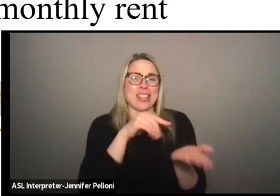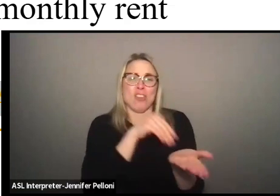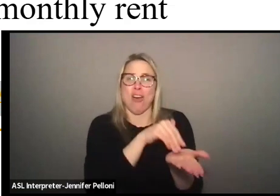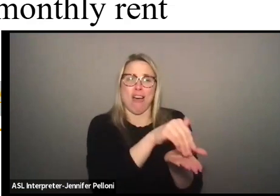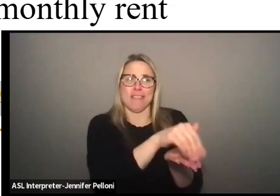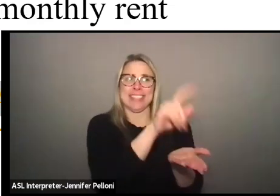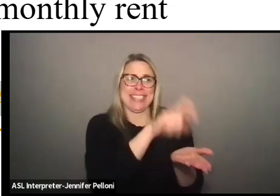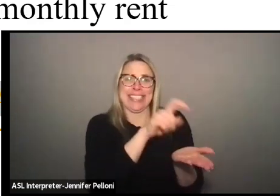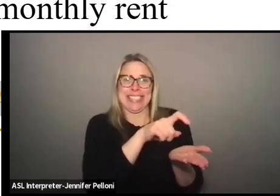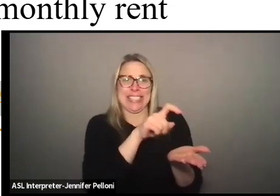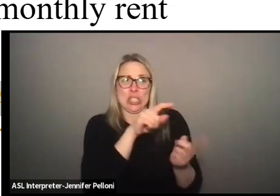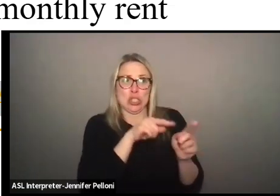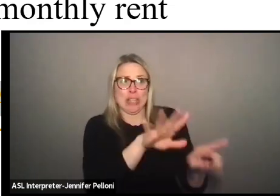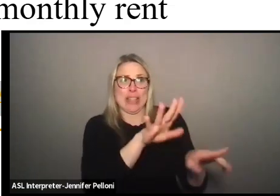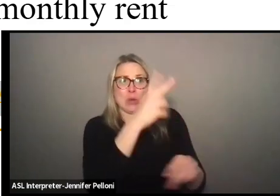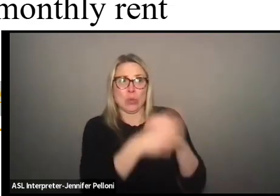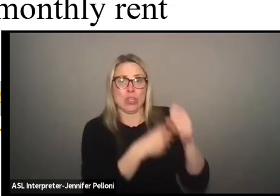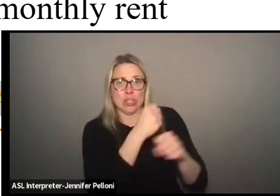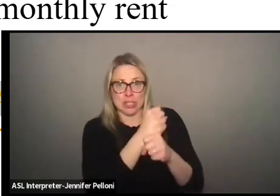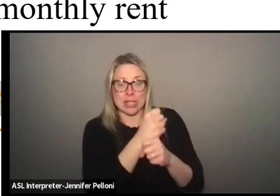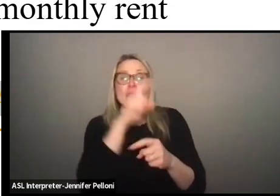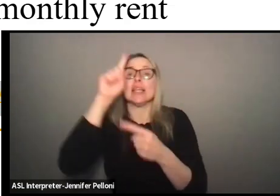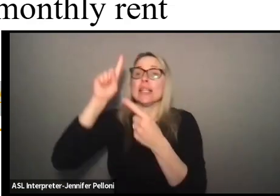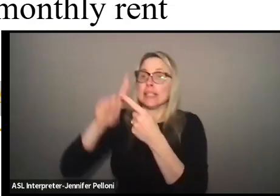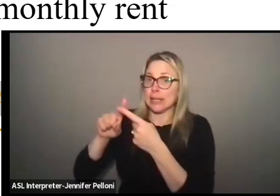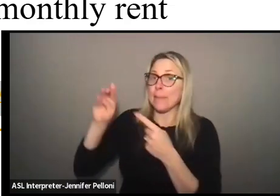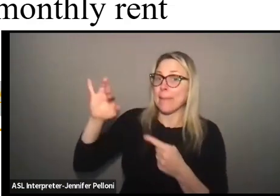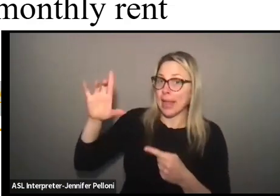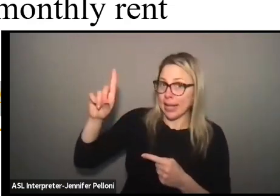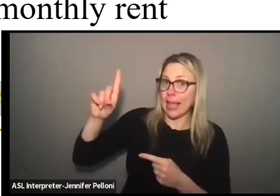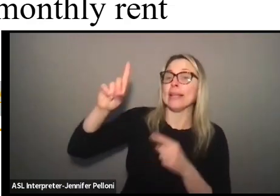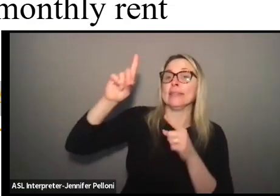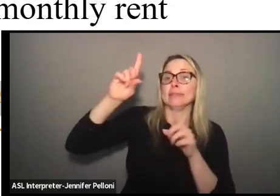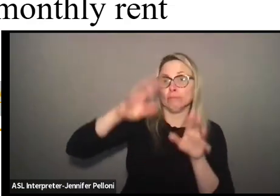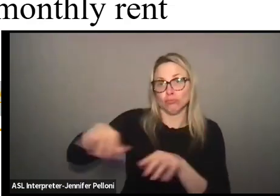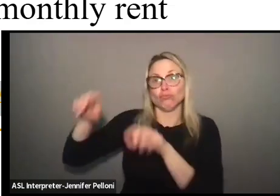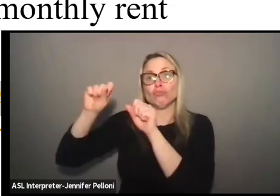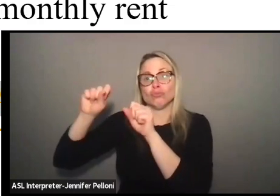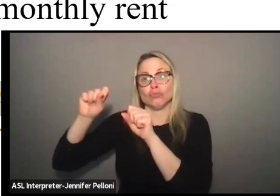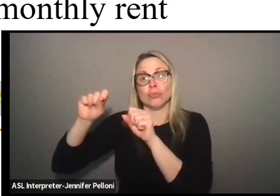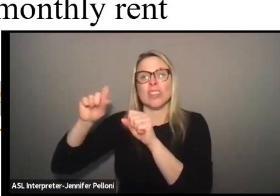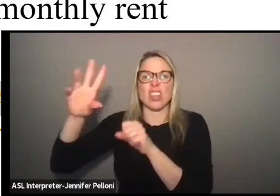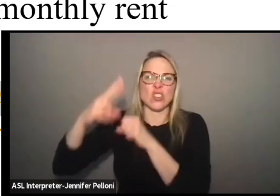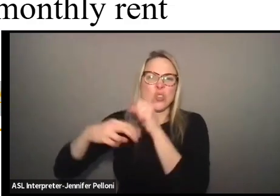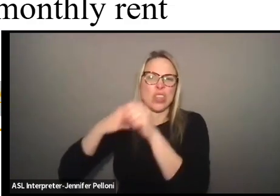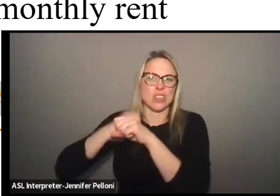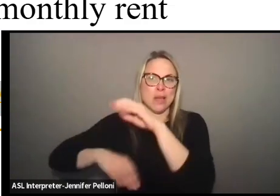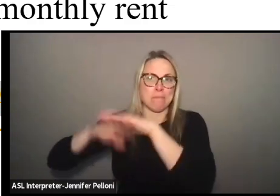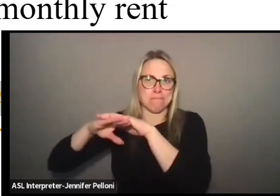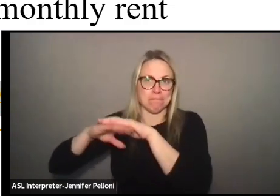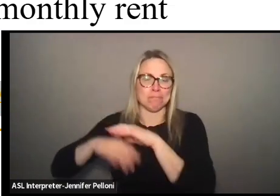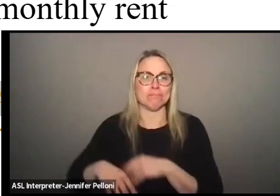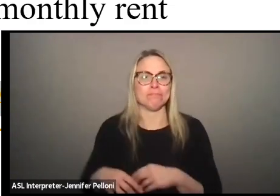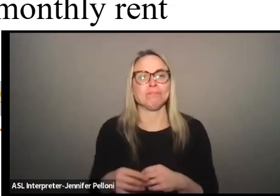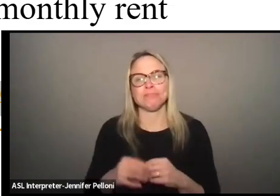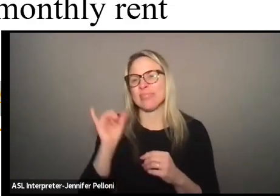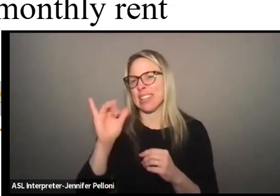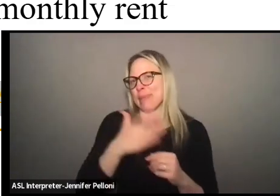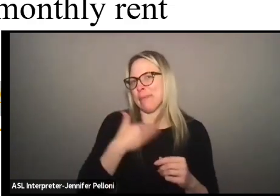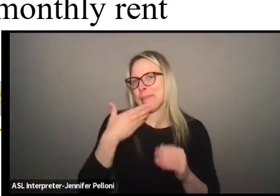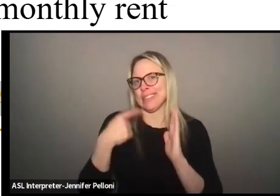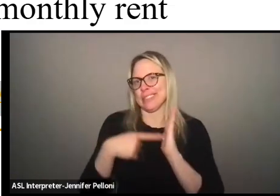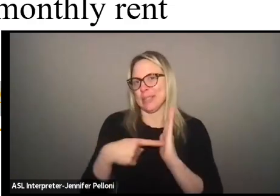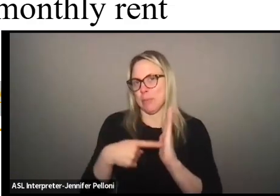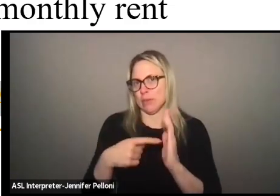that time period until Medicaid, then the 2 years are up. So that's the best example I can